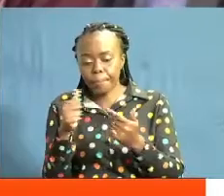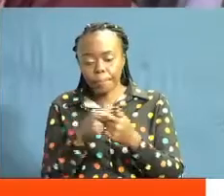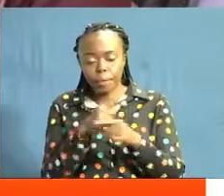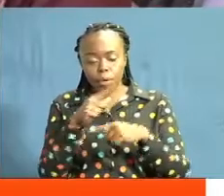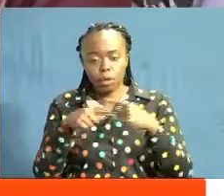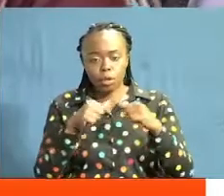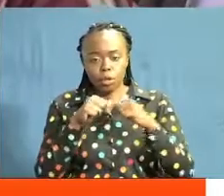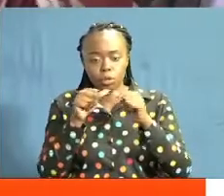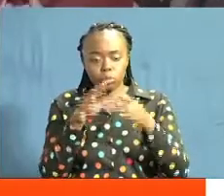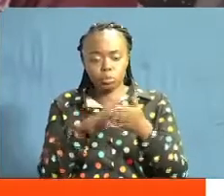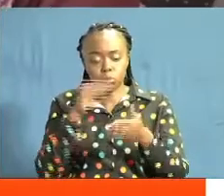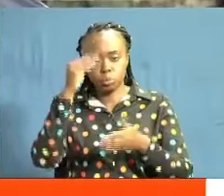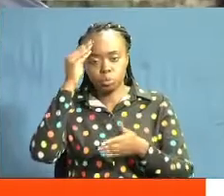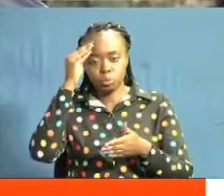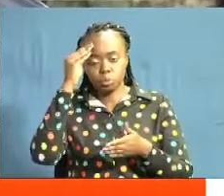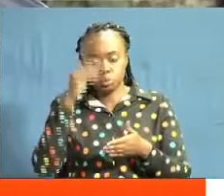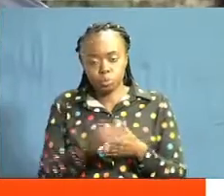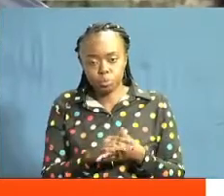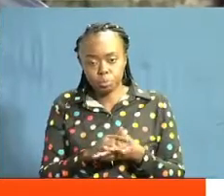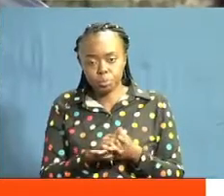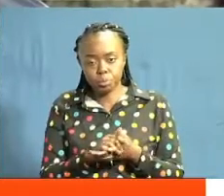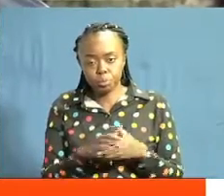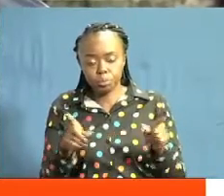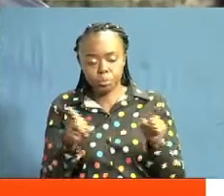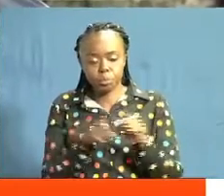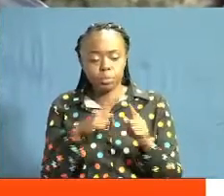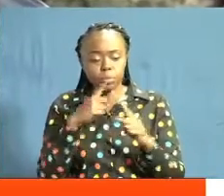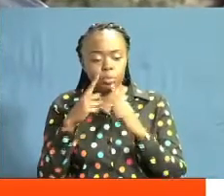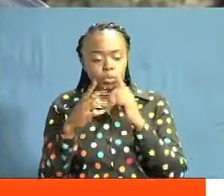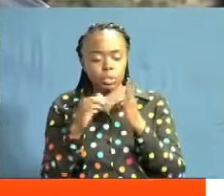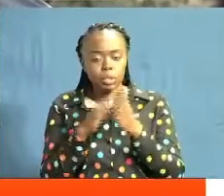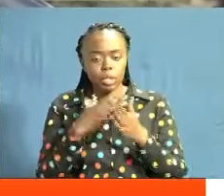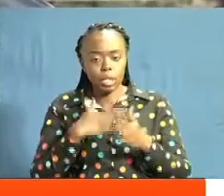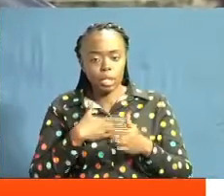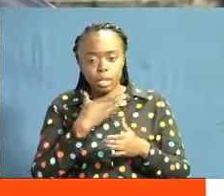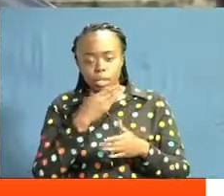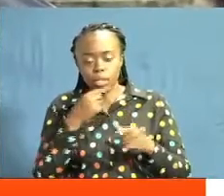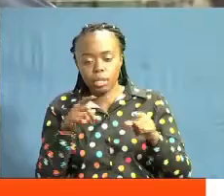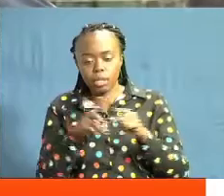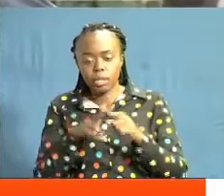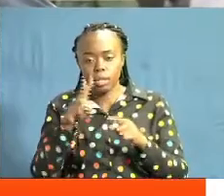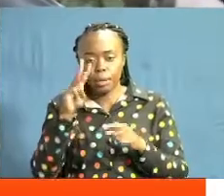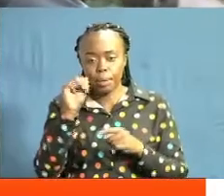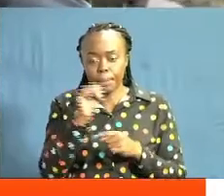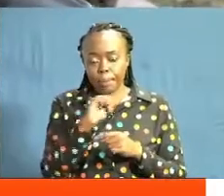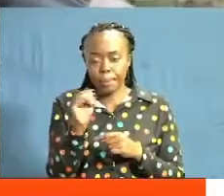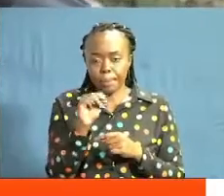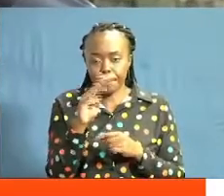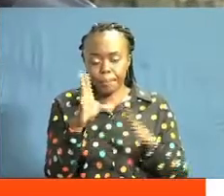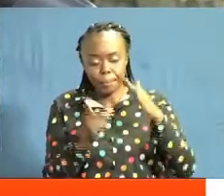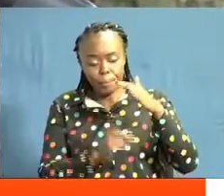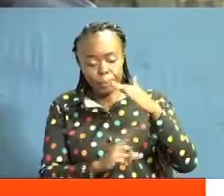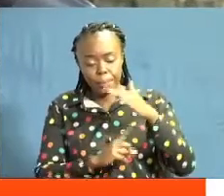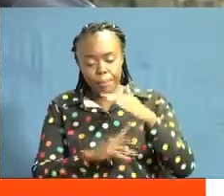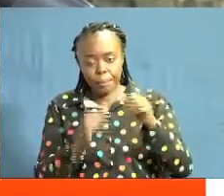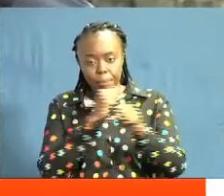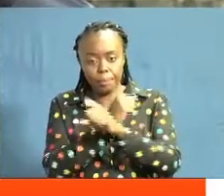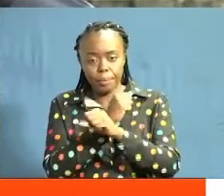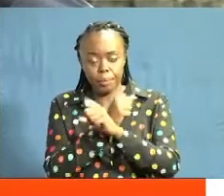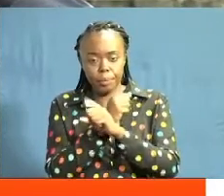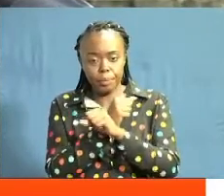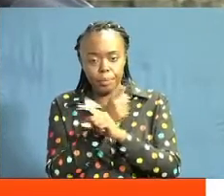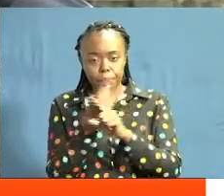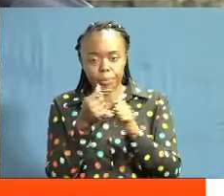learning. I also respect my friend and brother, Fred Matiang. His docket is national